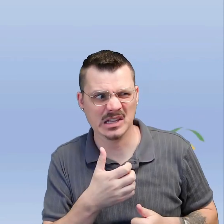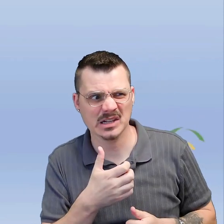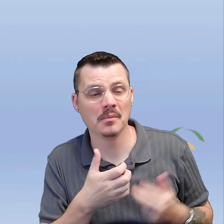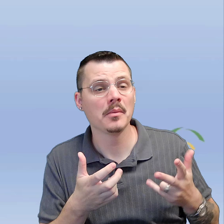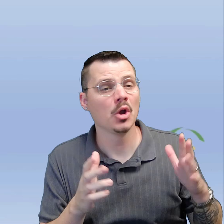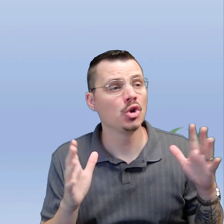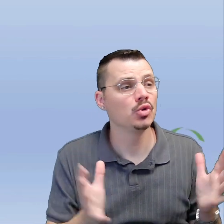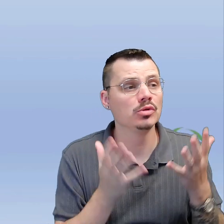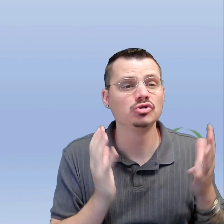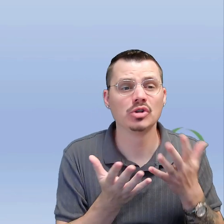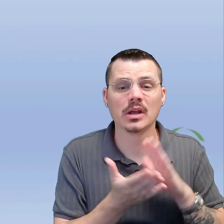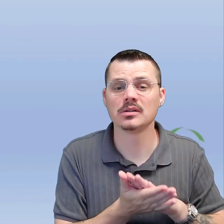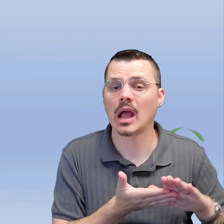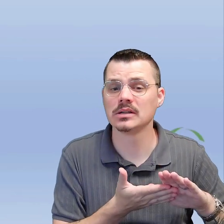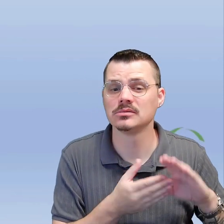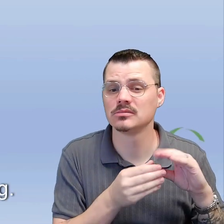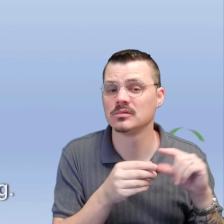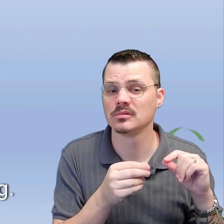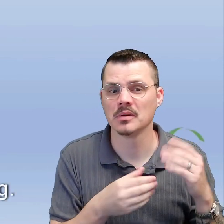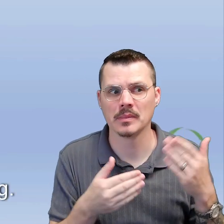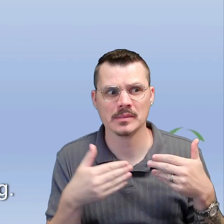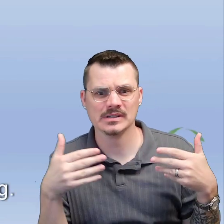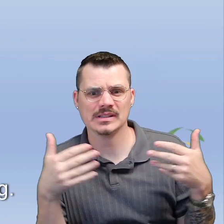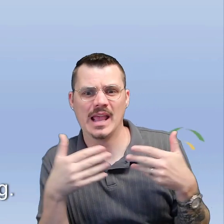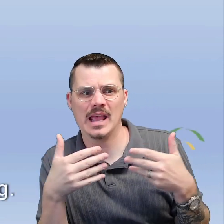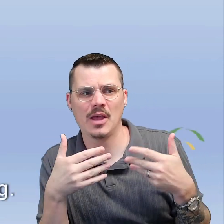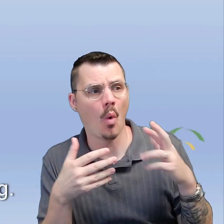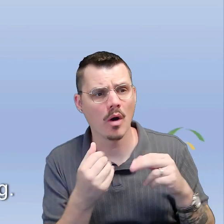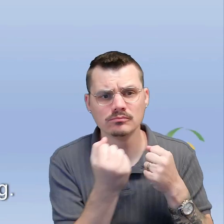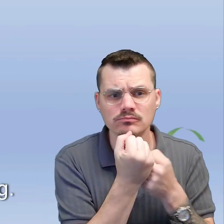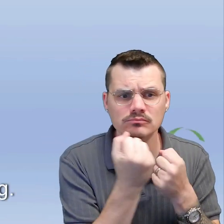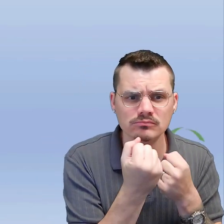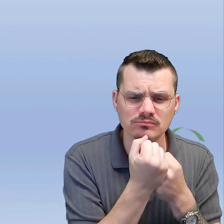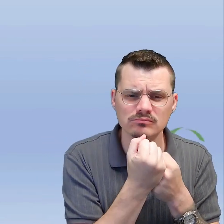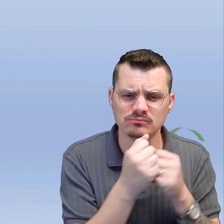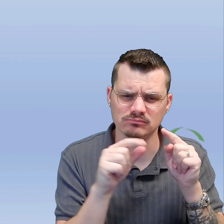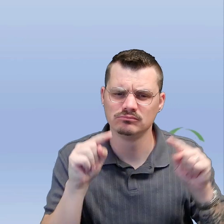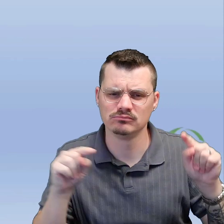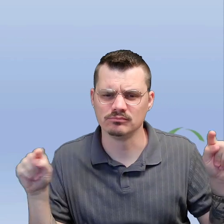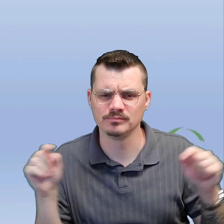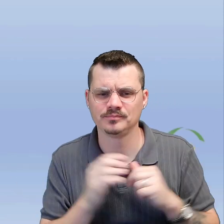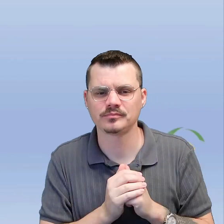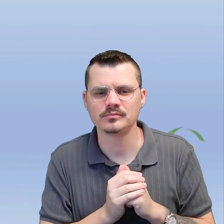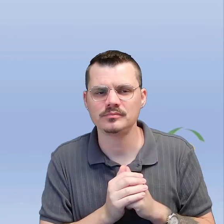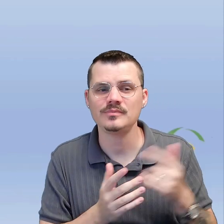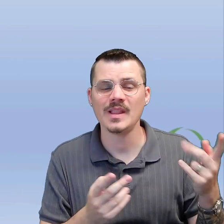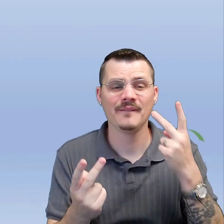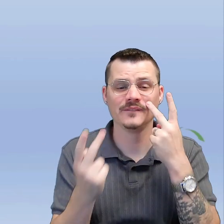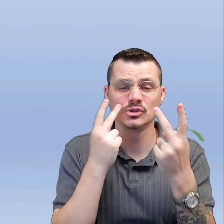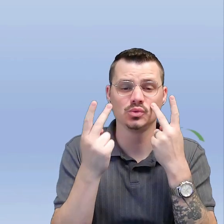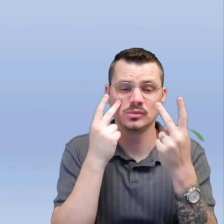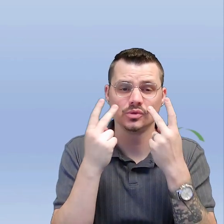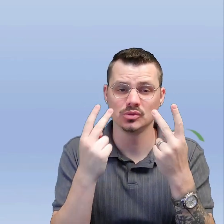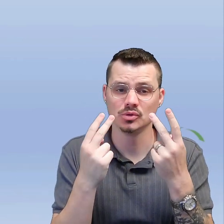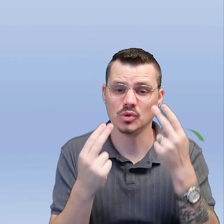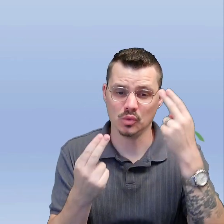be encouraging and nice, might be scary, might be reassuring. Visual